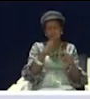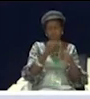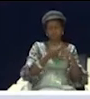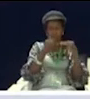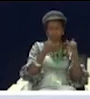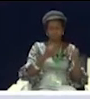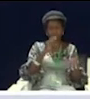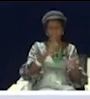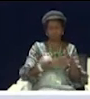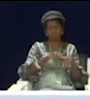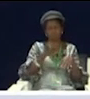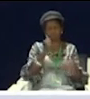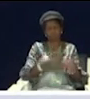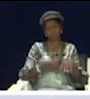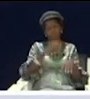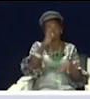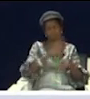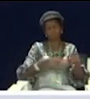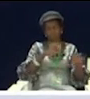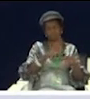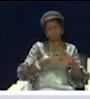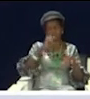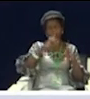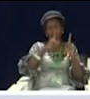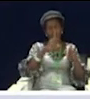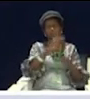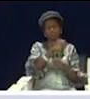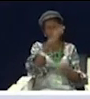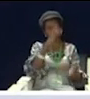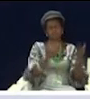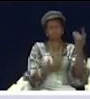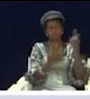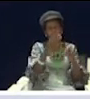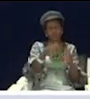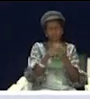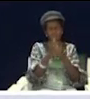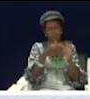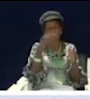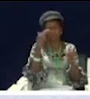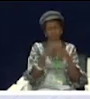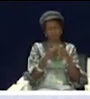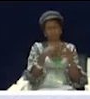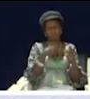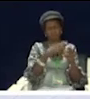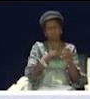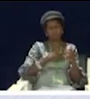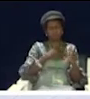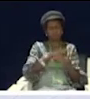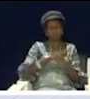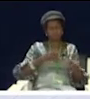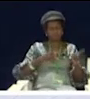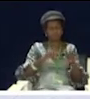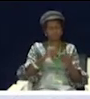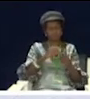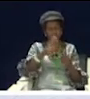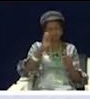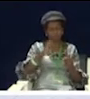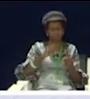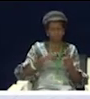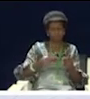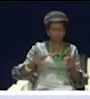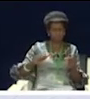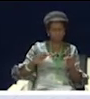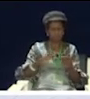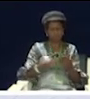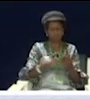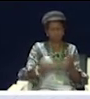on, anytime they call on you, please answer them by fire. And please don't let them ever backslide.